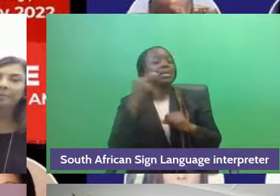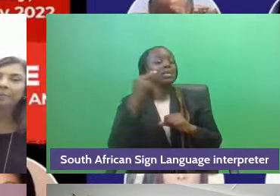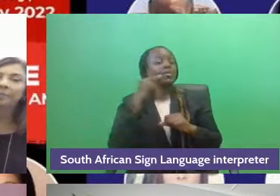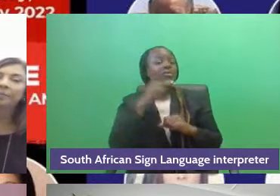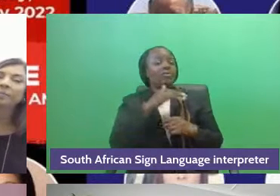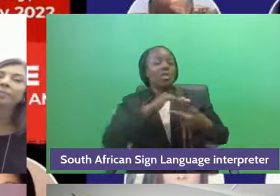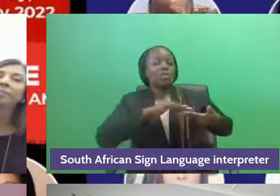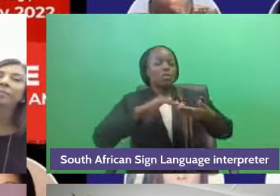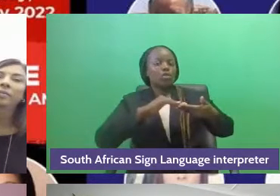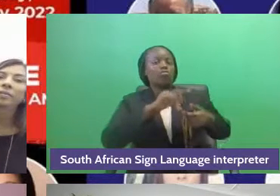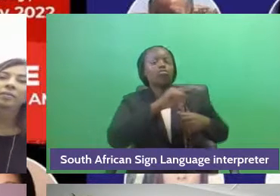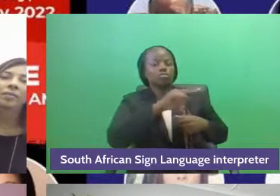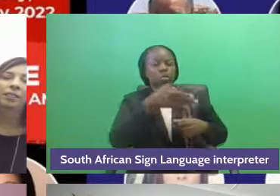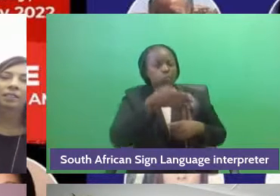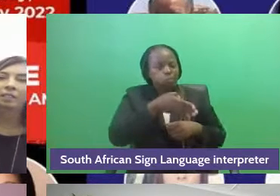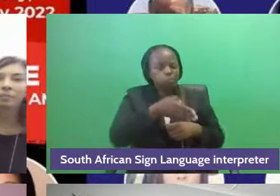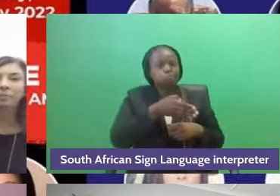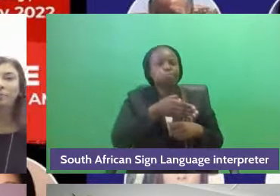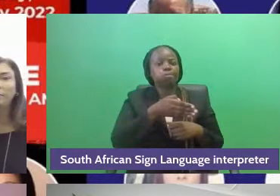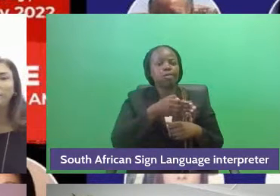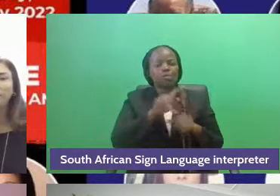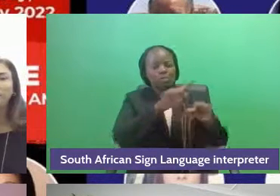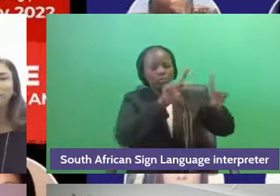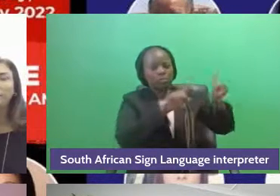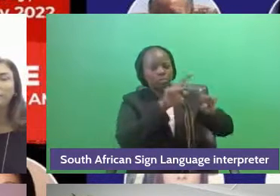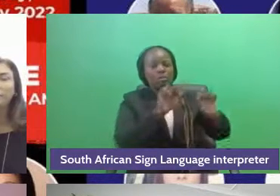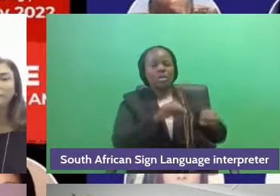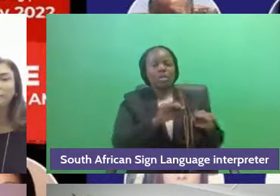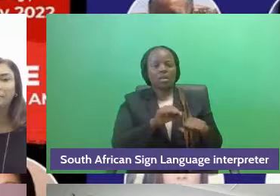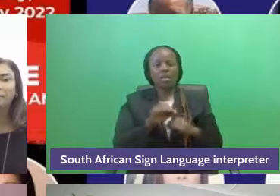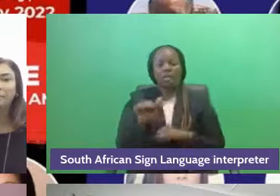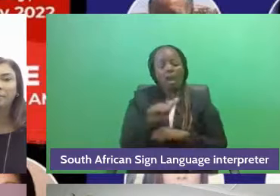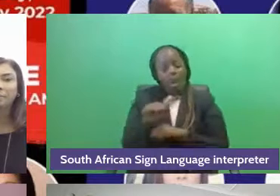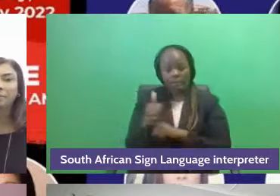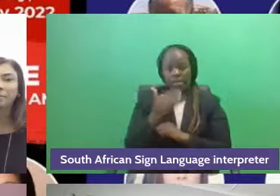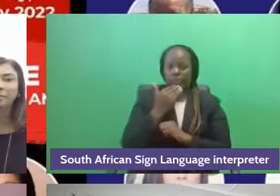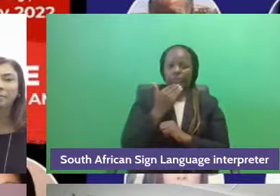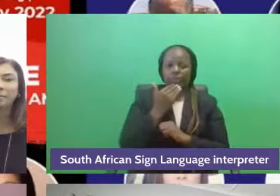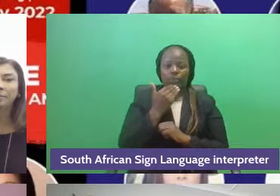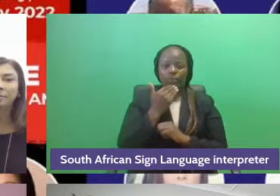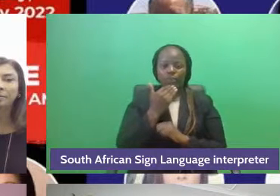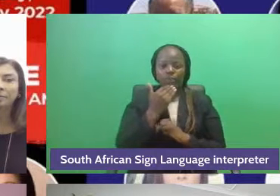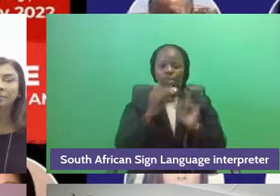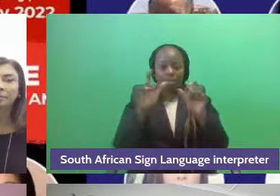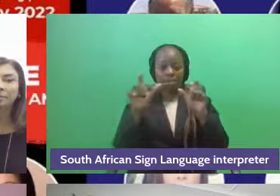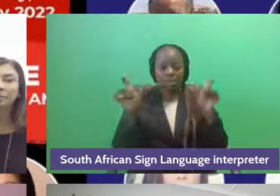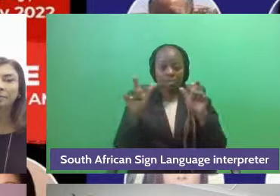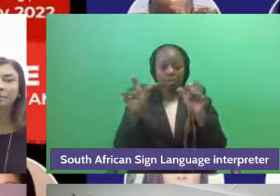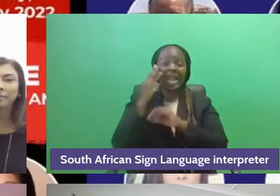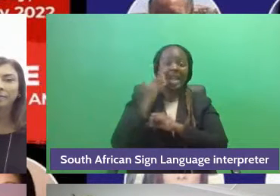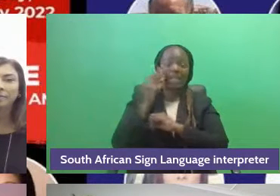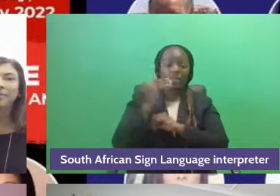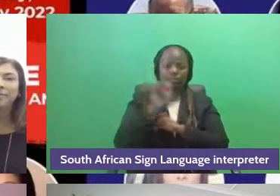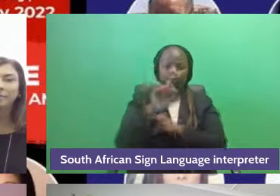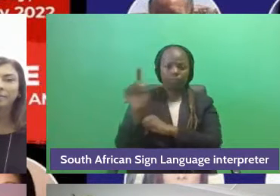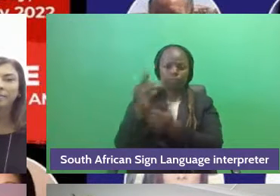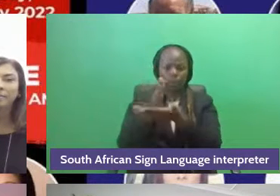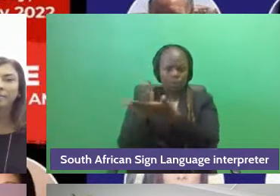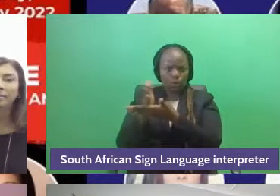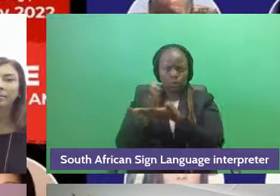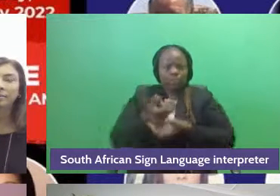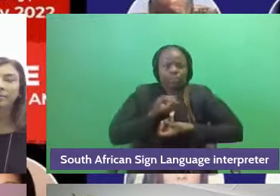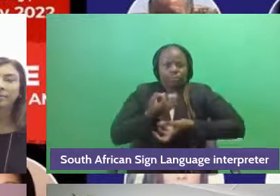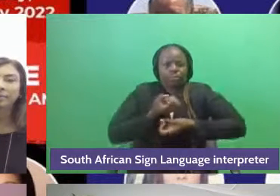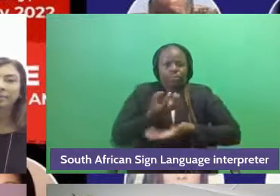and also we also encourage to people to share their experiences, and yeah,